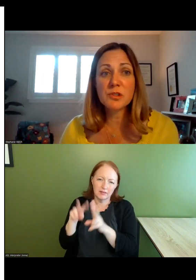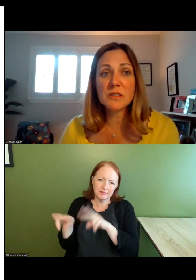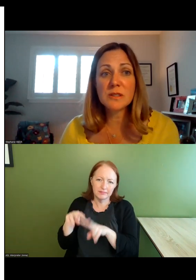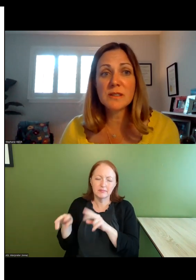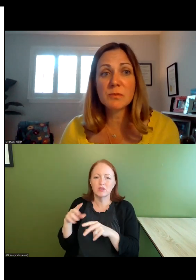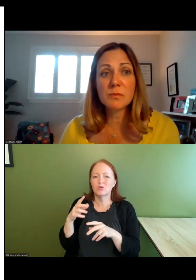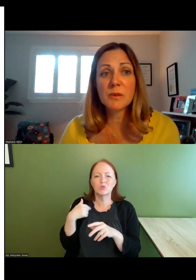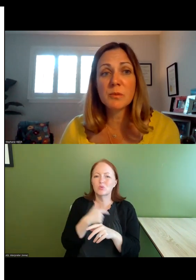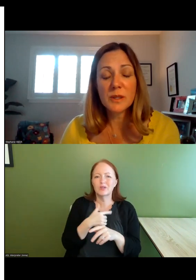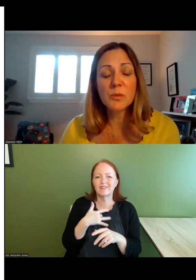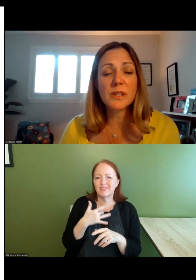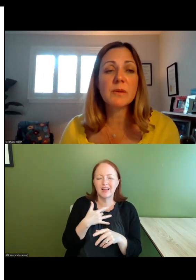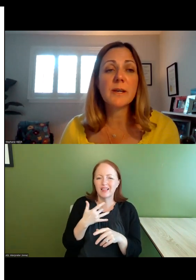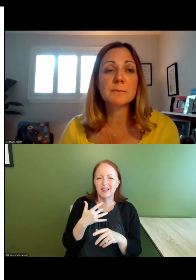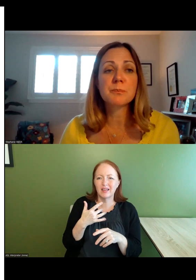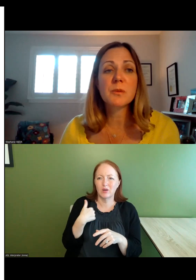that we would